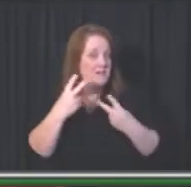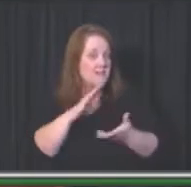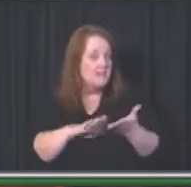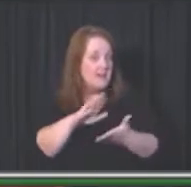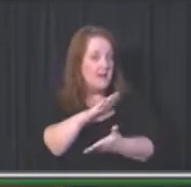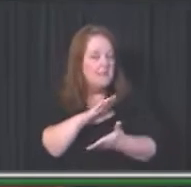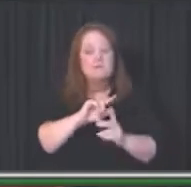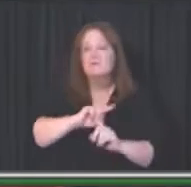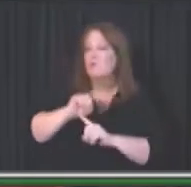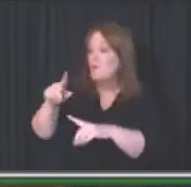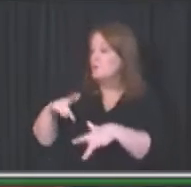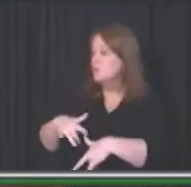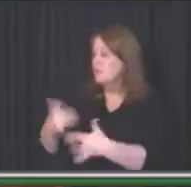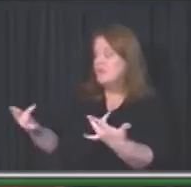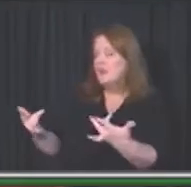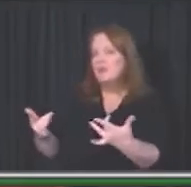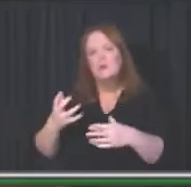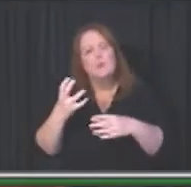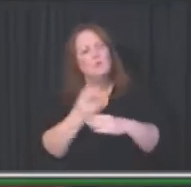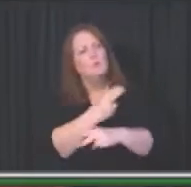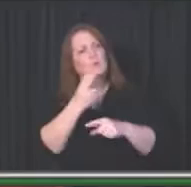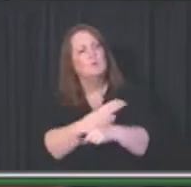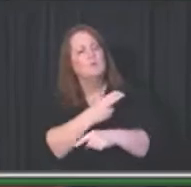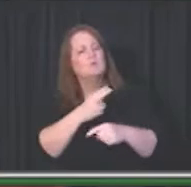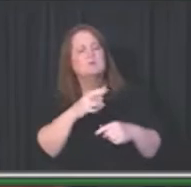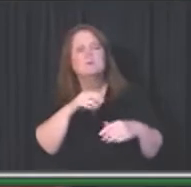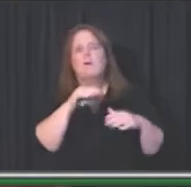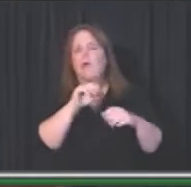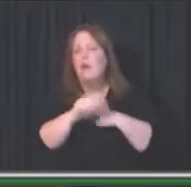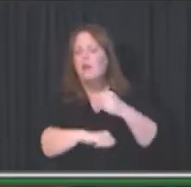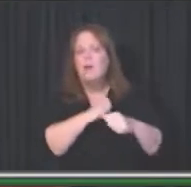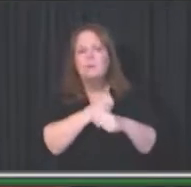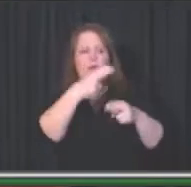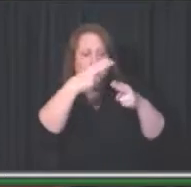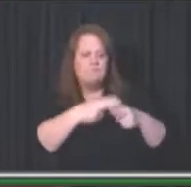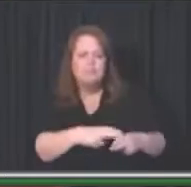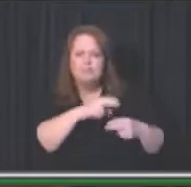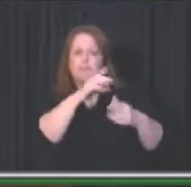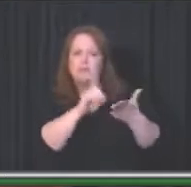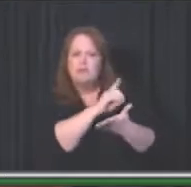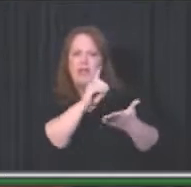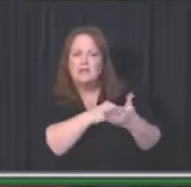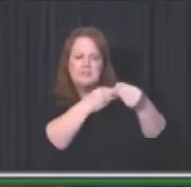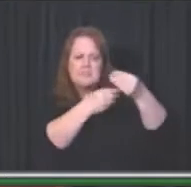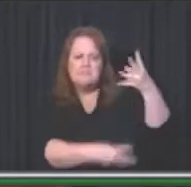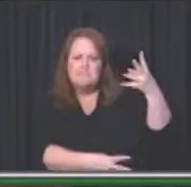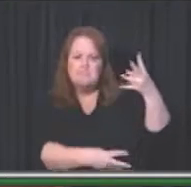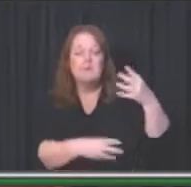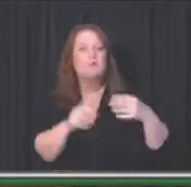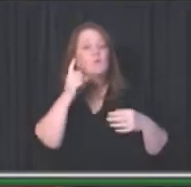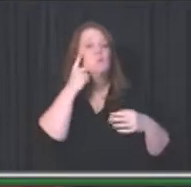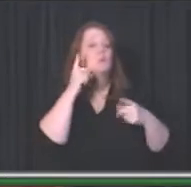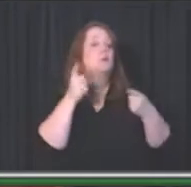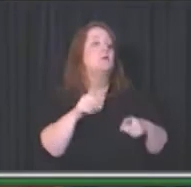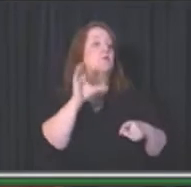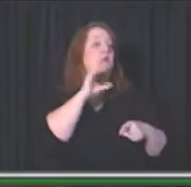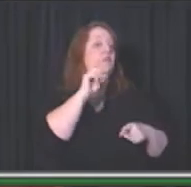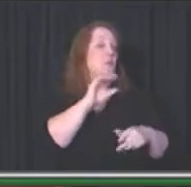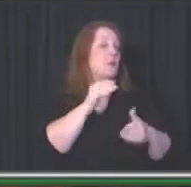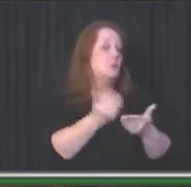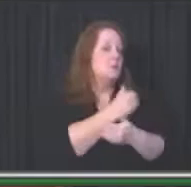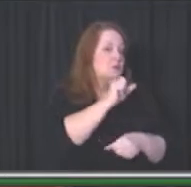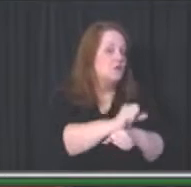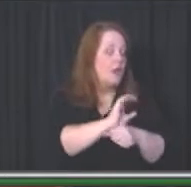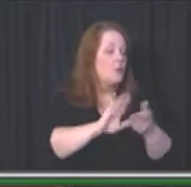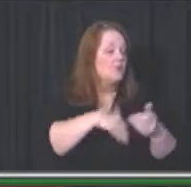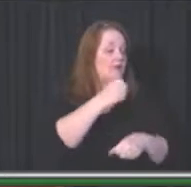attend an event, access the alumni directory as you pursue your first job or even your next one, or simply want to connect